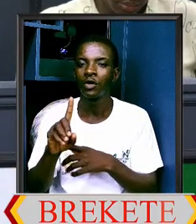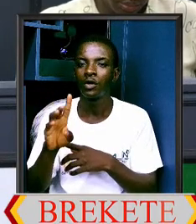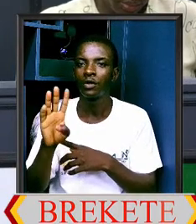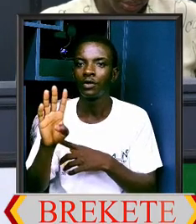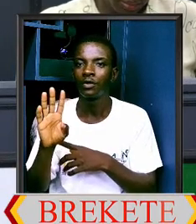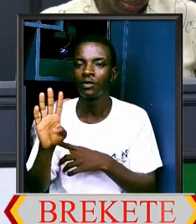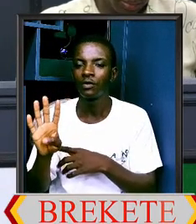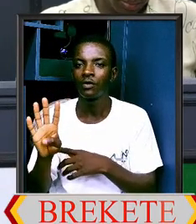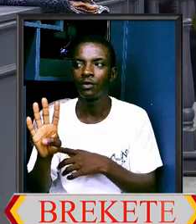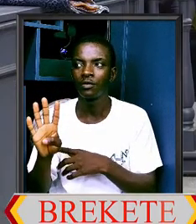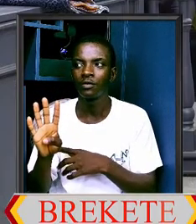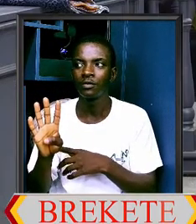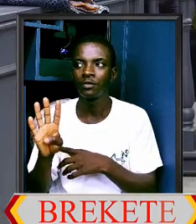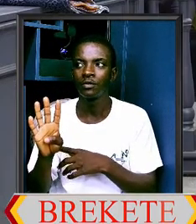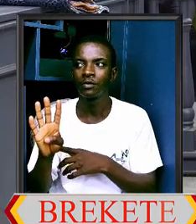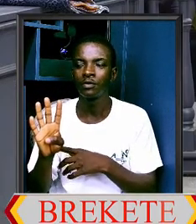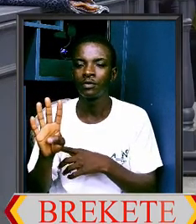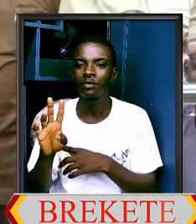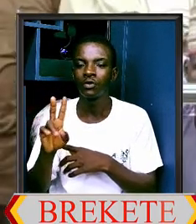14